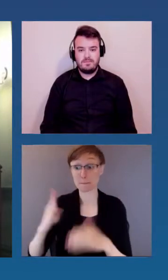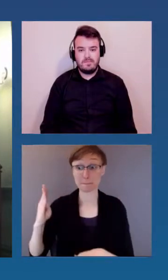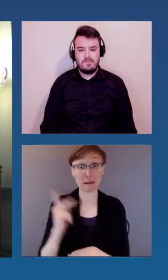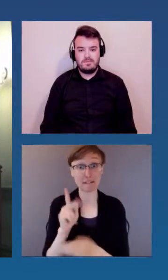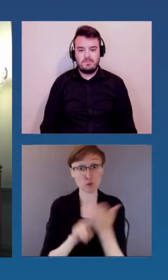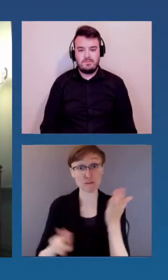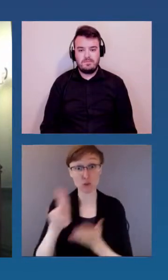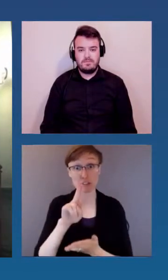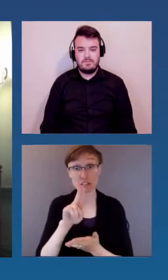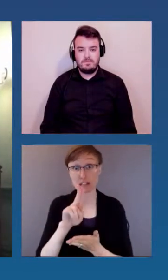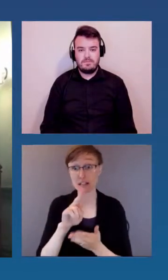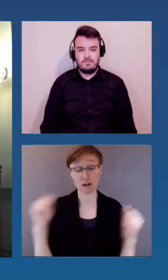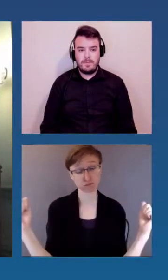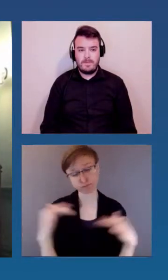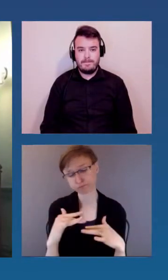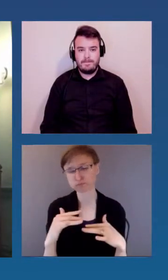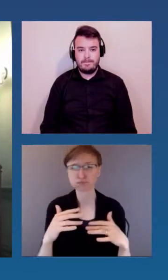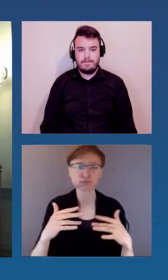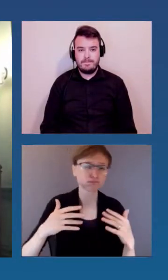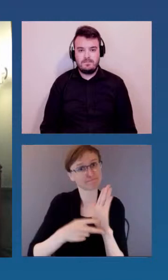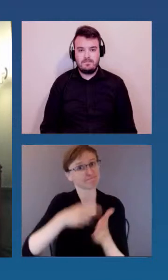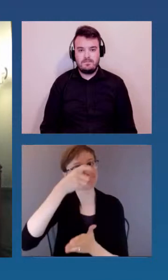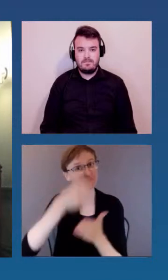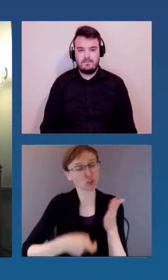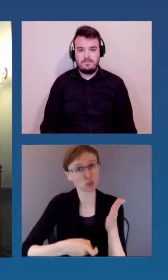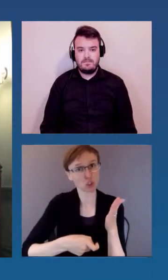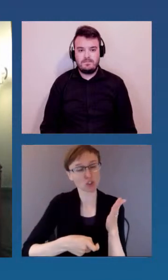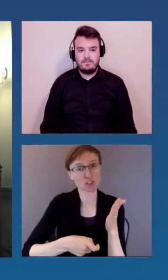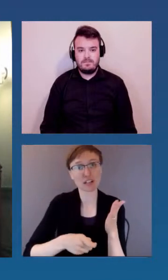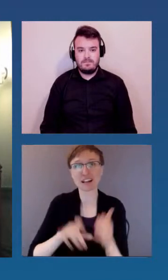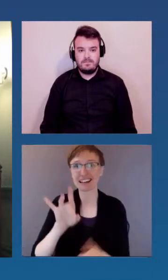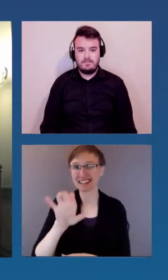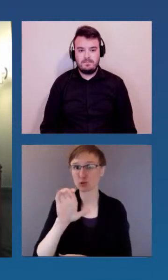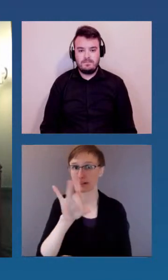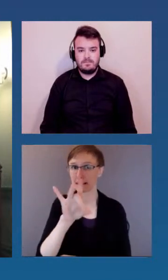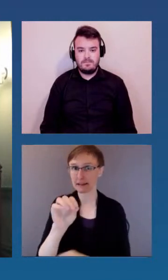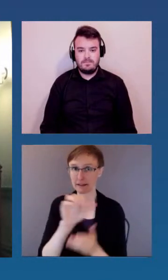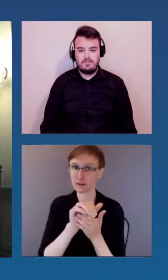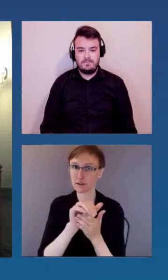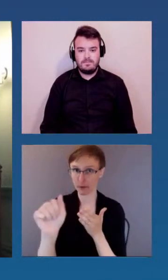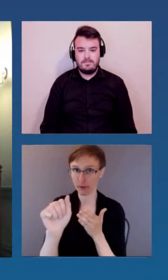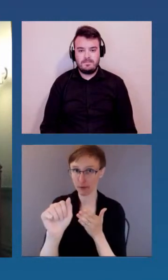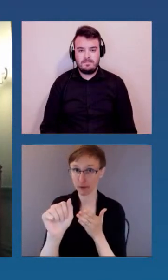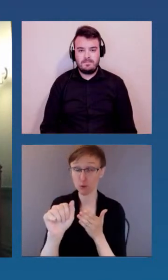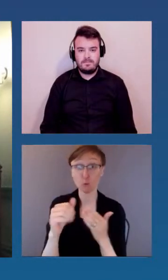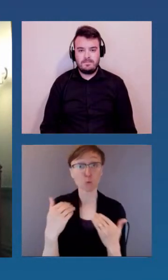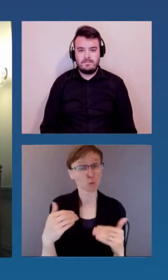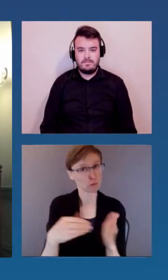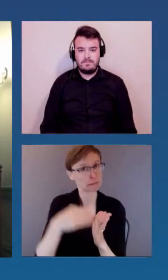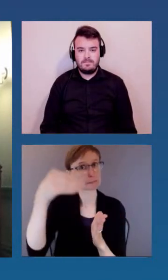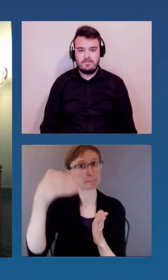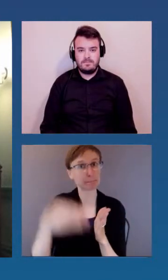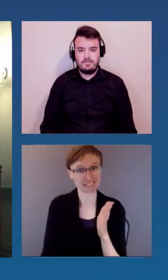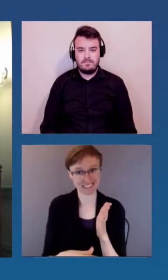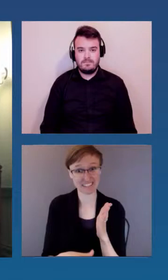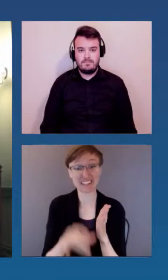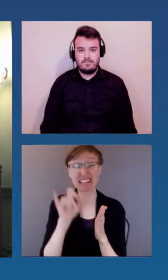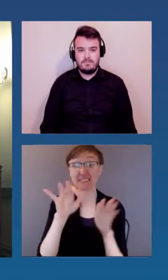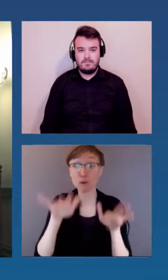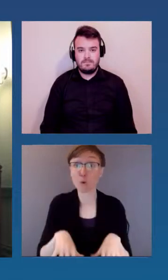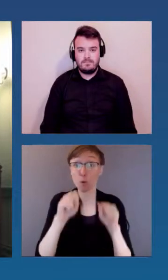campus. There are countless other examples across the US of similar surges taking place after students return to universities